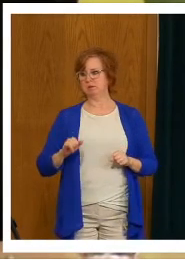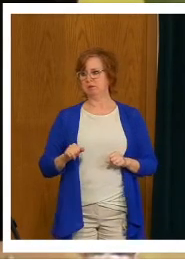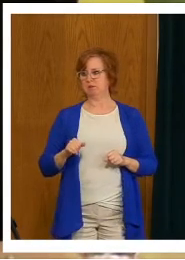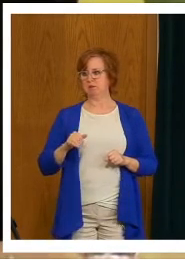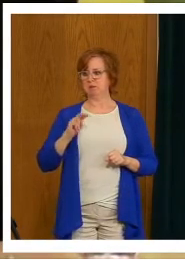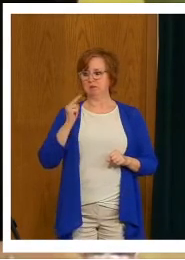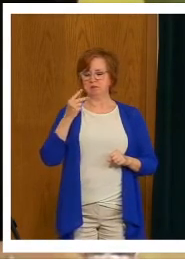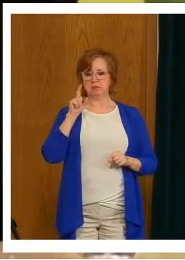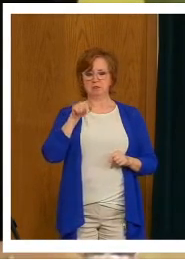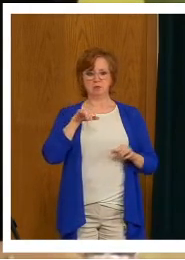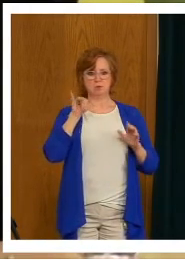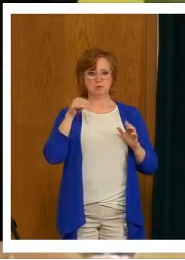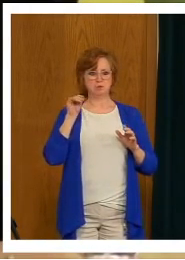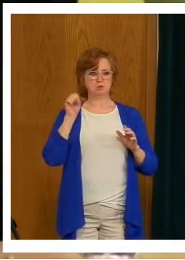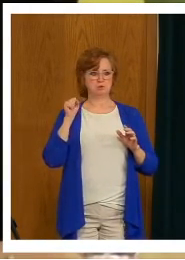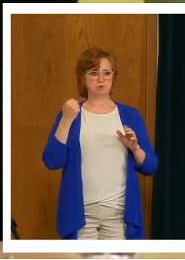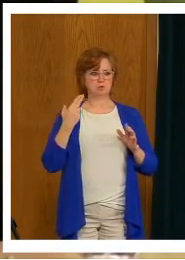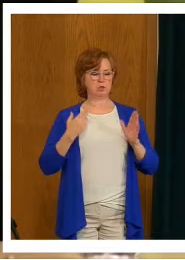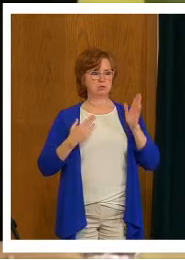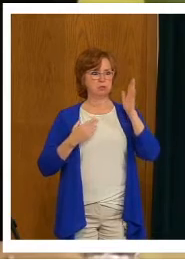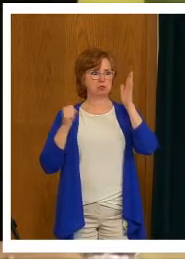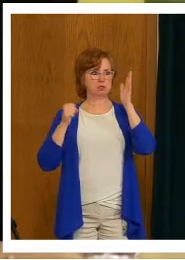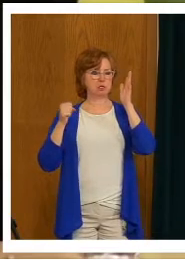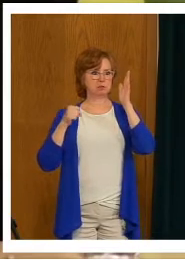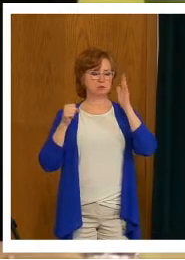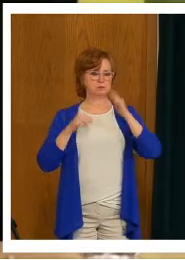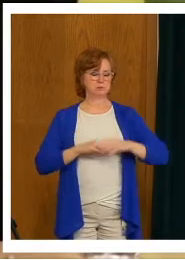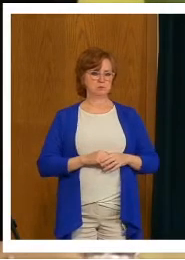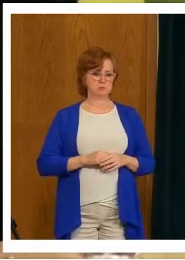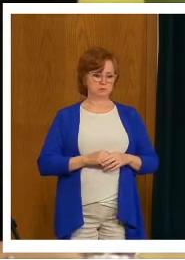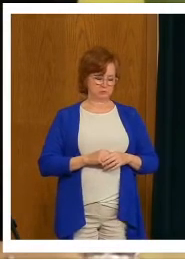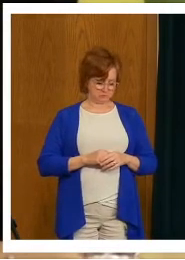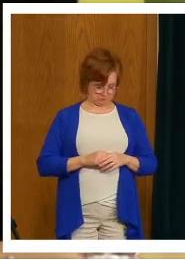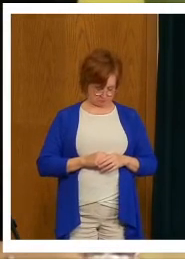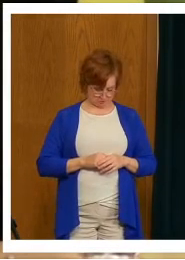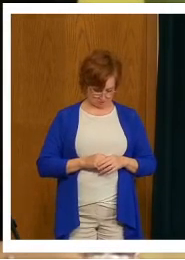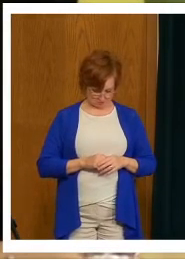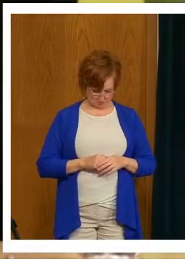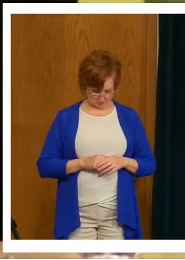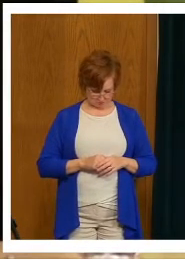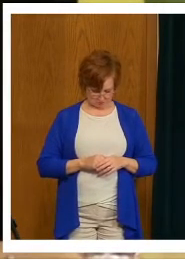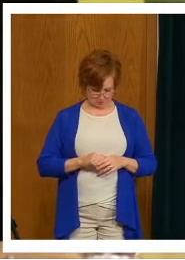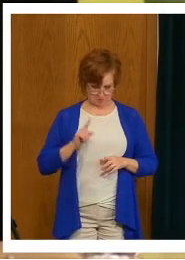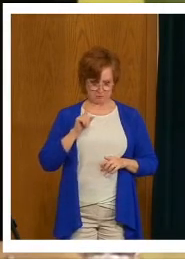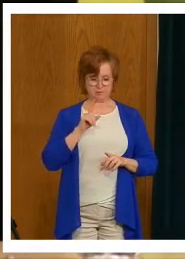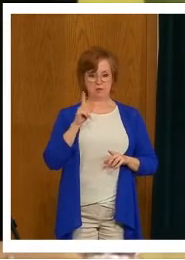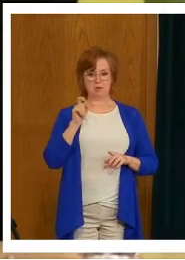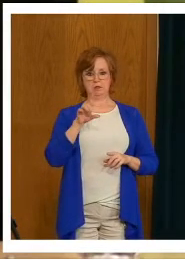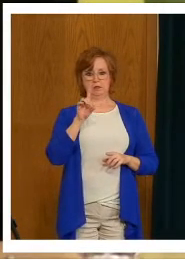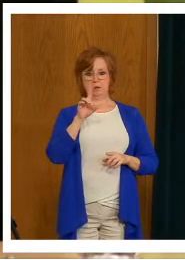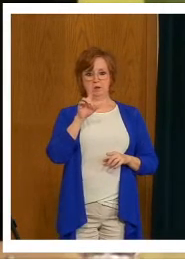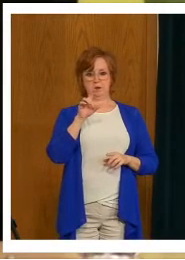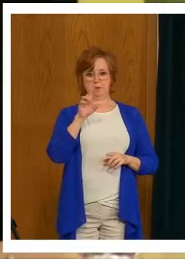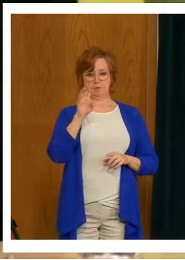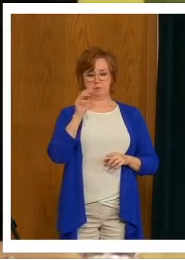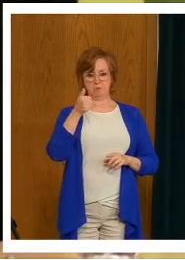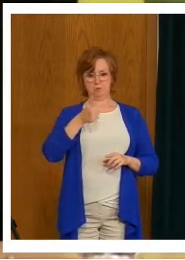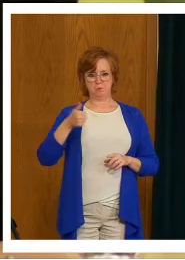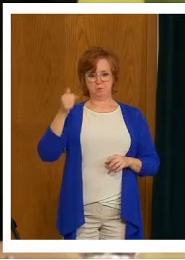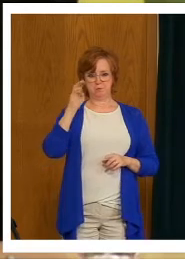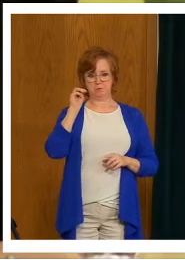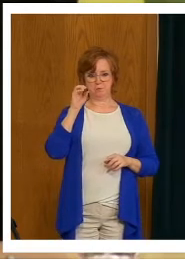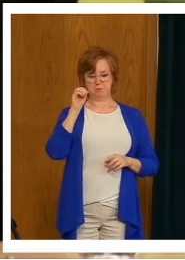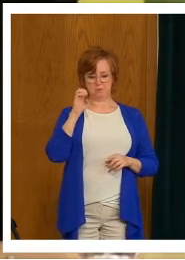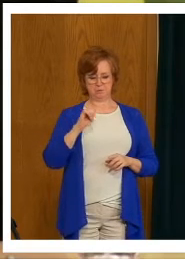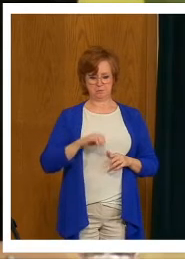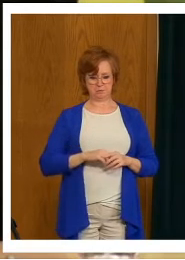Do you have a follow-up, Josh? Yeah, my second question would go directly to Premier Moe. You mentioned a